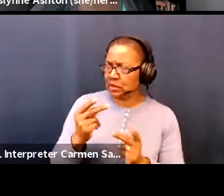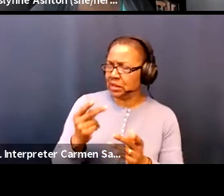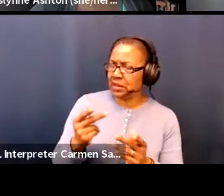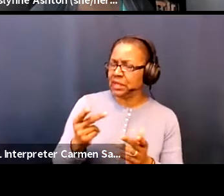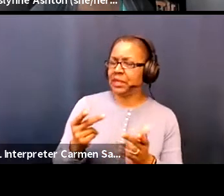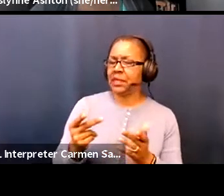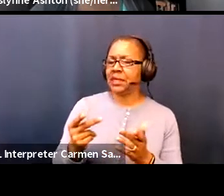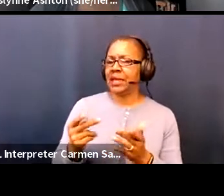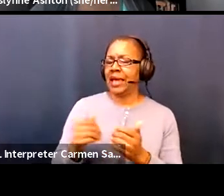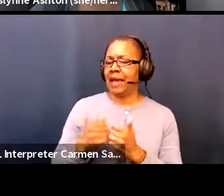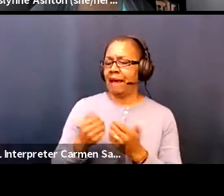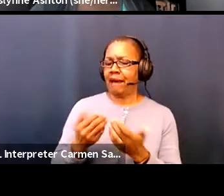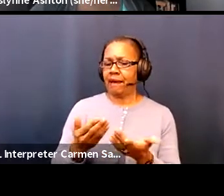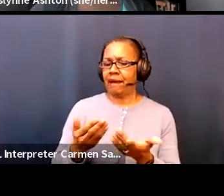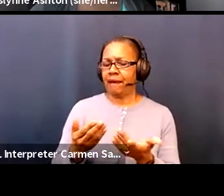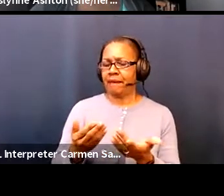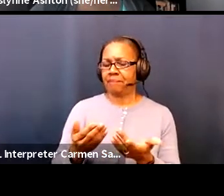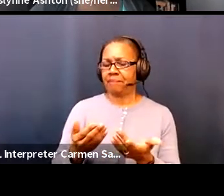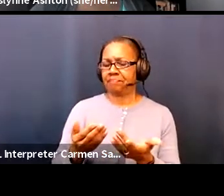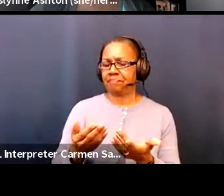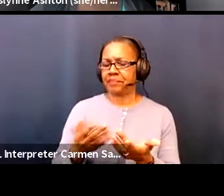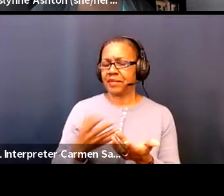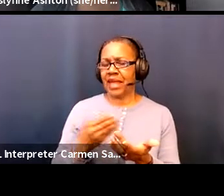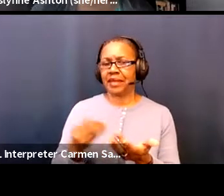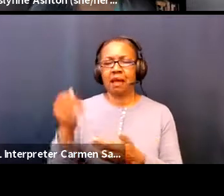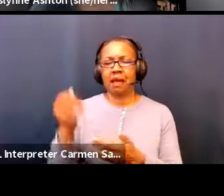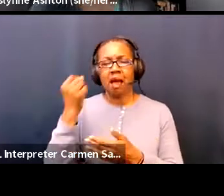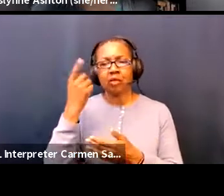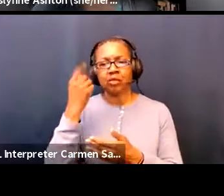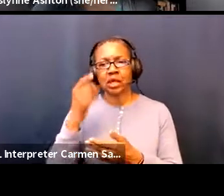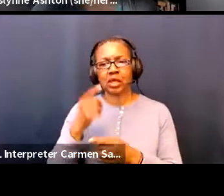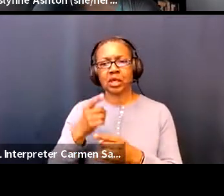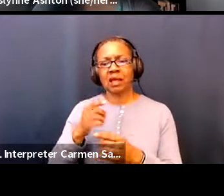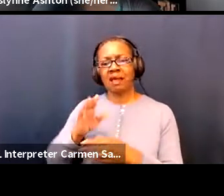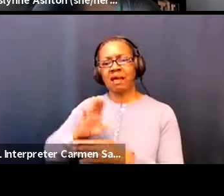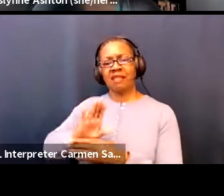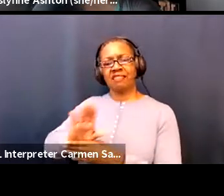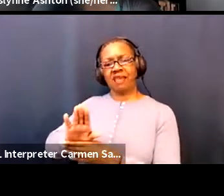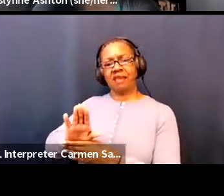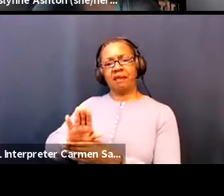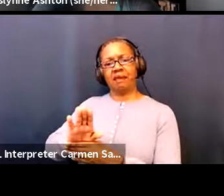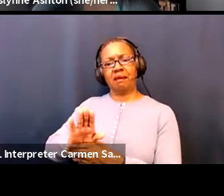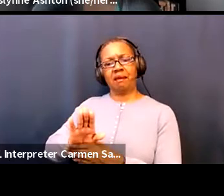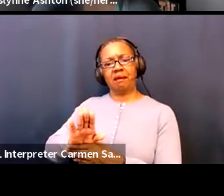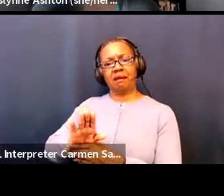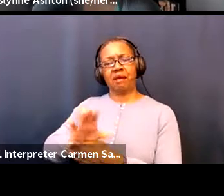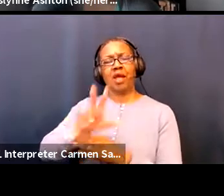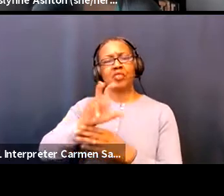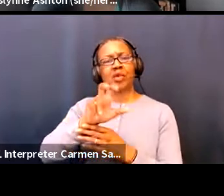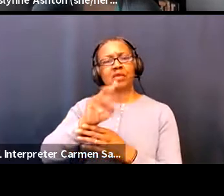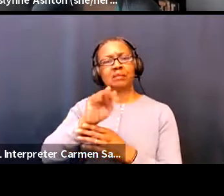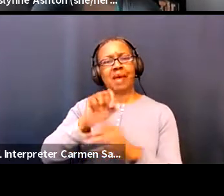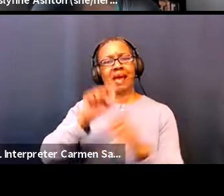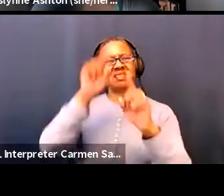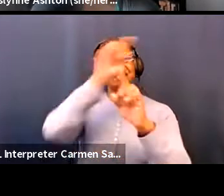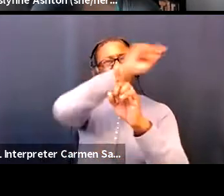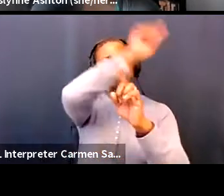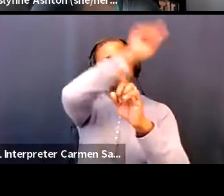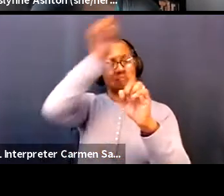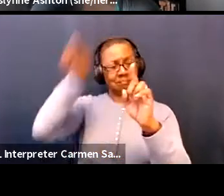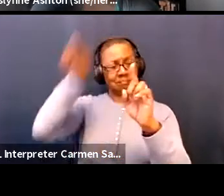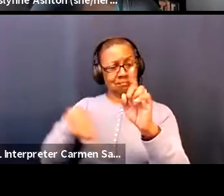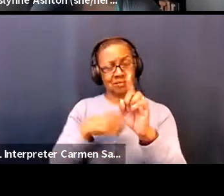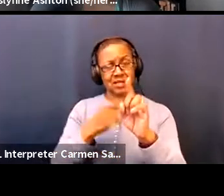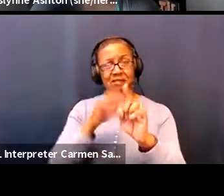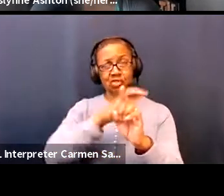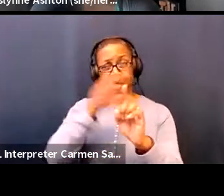initially, and understanding where they are within this 300-mile radius of Chicago